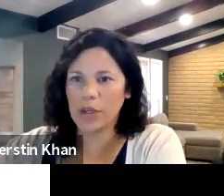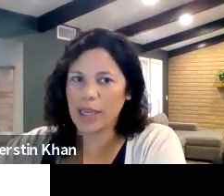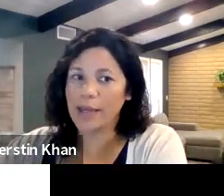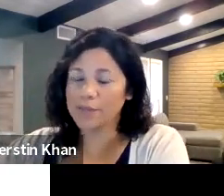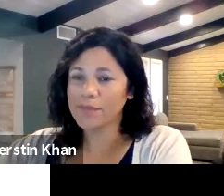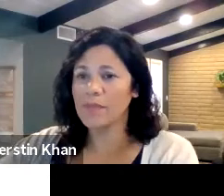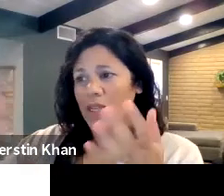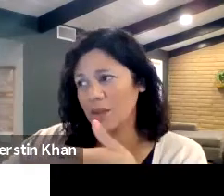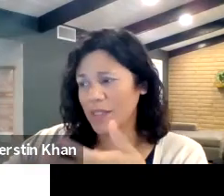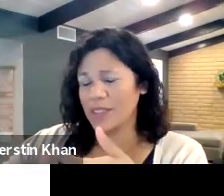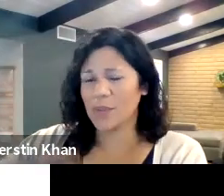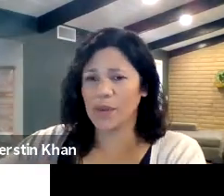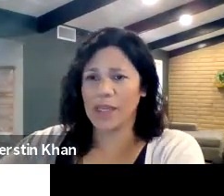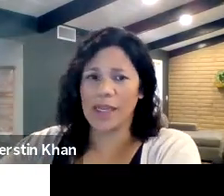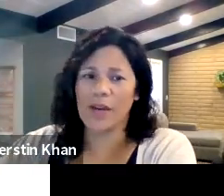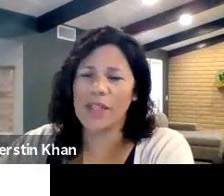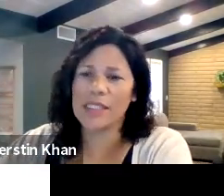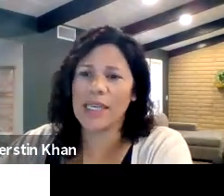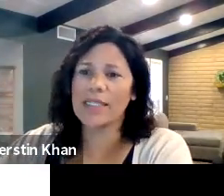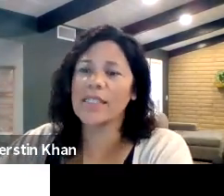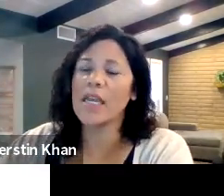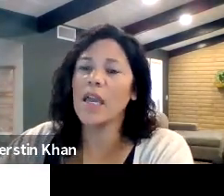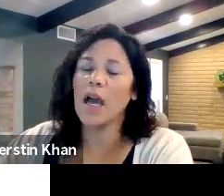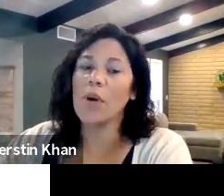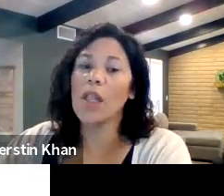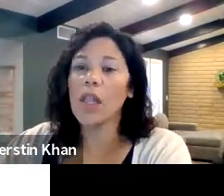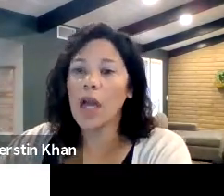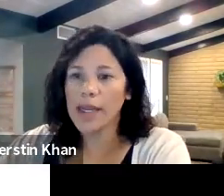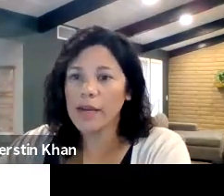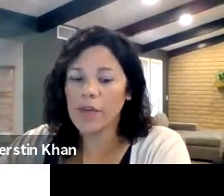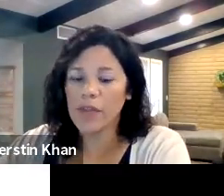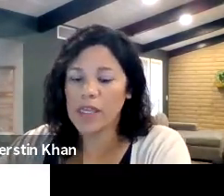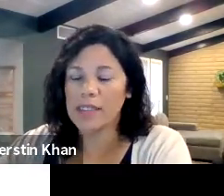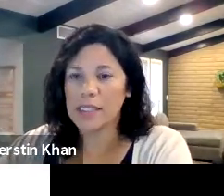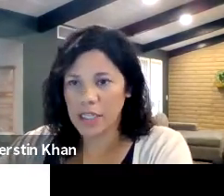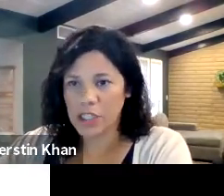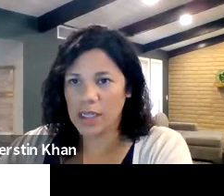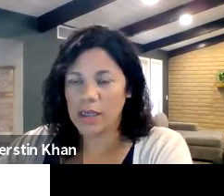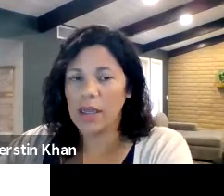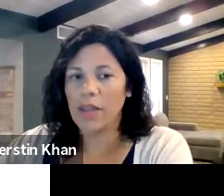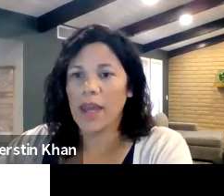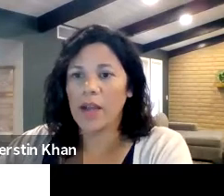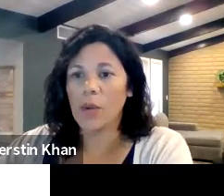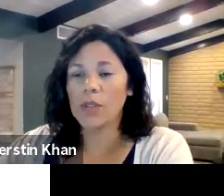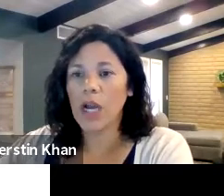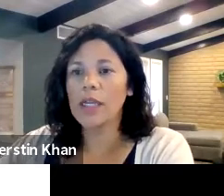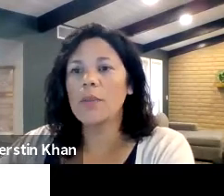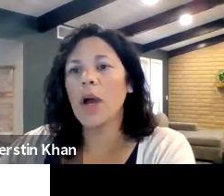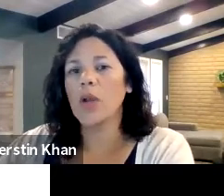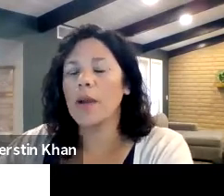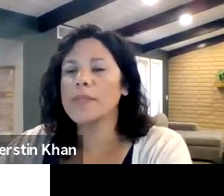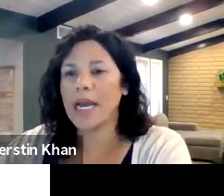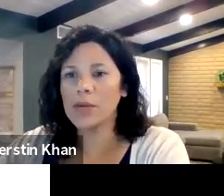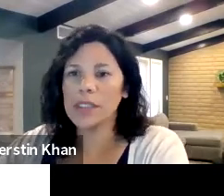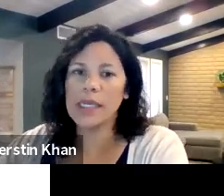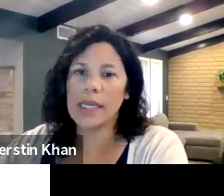slides we were looking at, because it relates to what we're looking at now on this slide. Is a lot of the discussion that we were talking